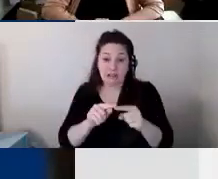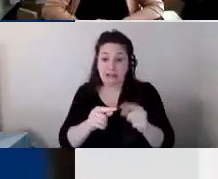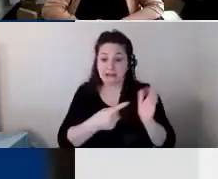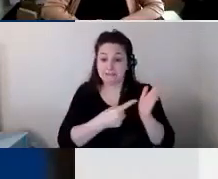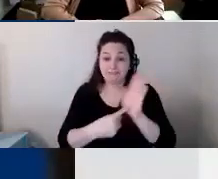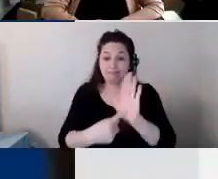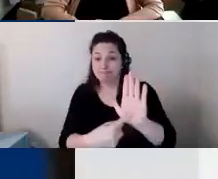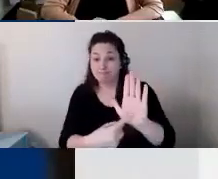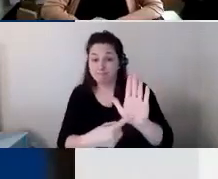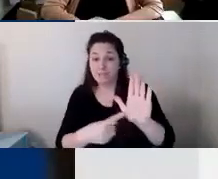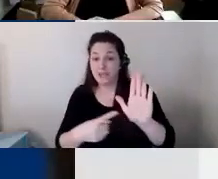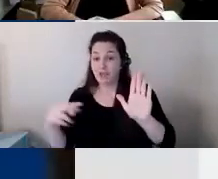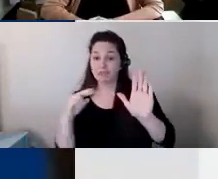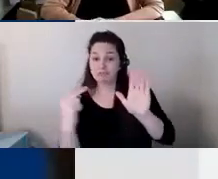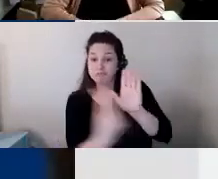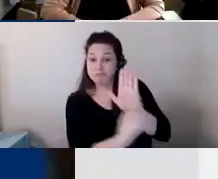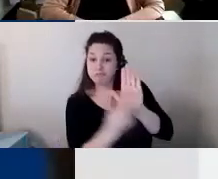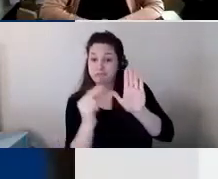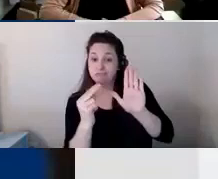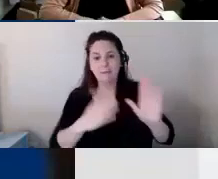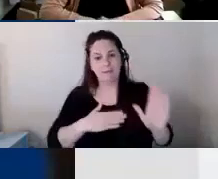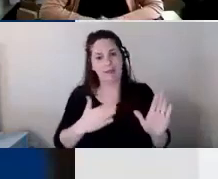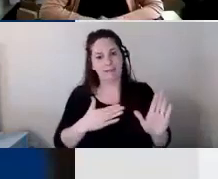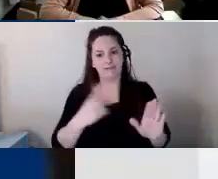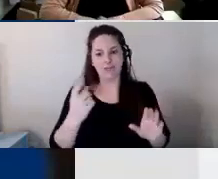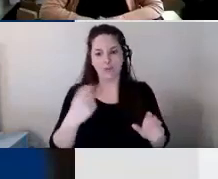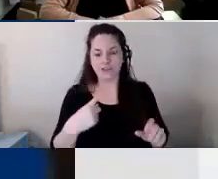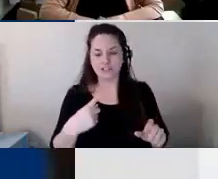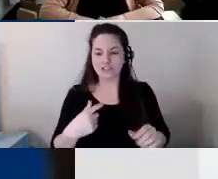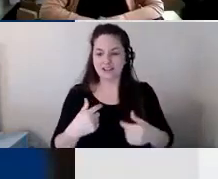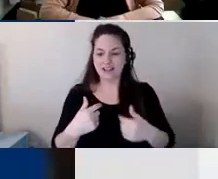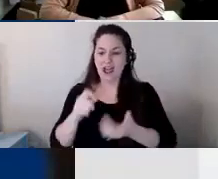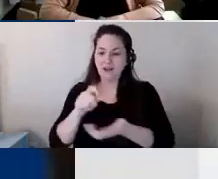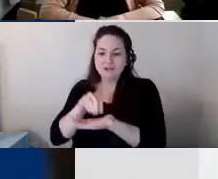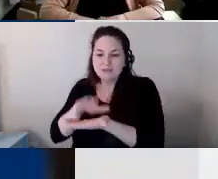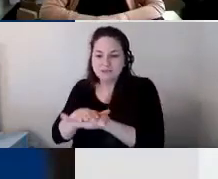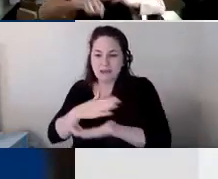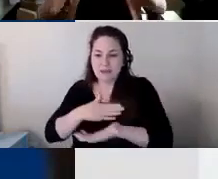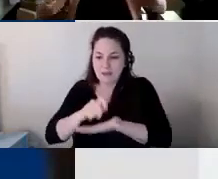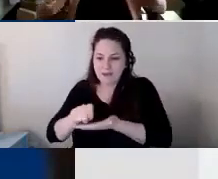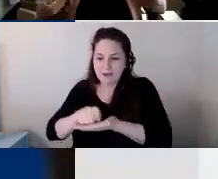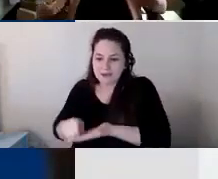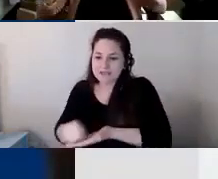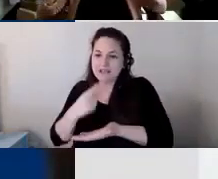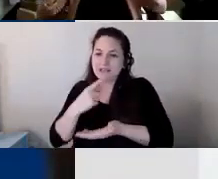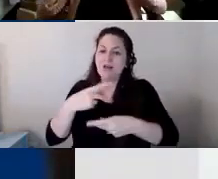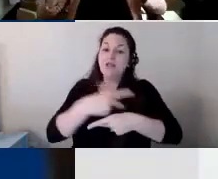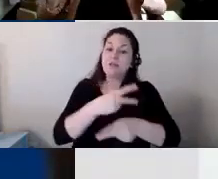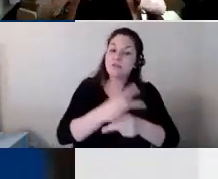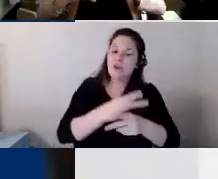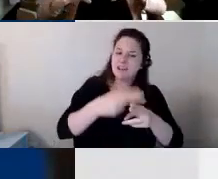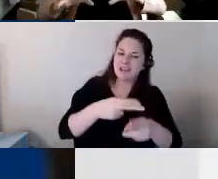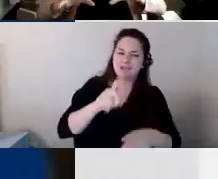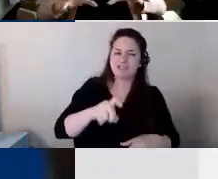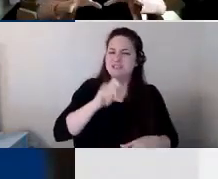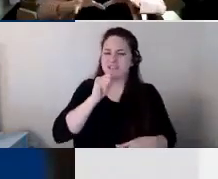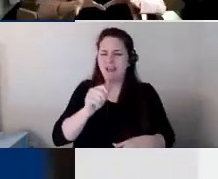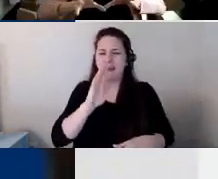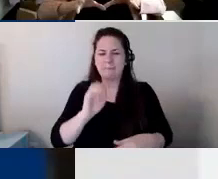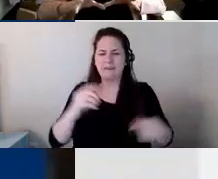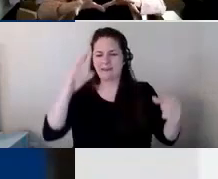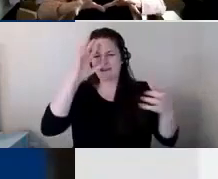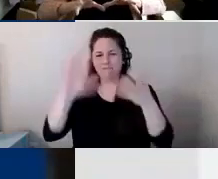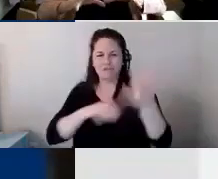done. I'm glad for the question, because I was kind of writing down my notes here that the product name should not be